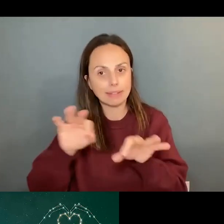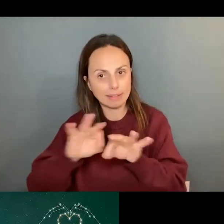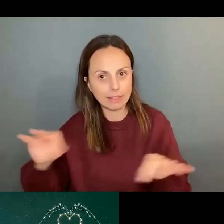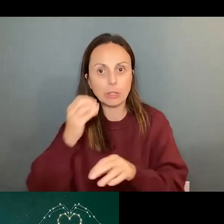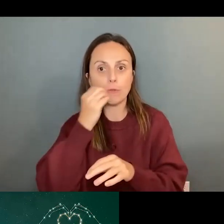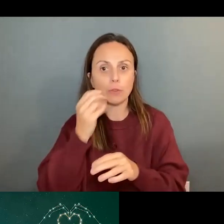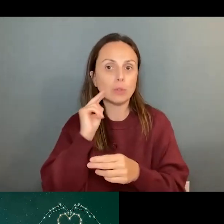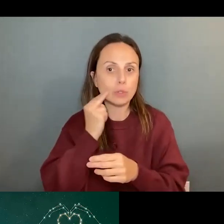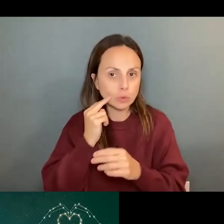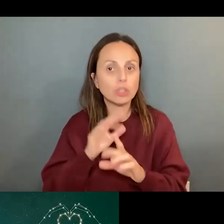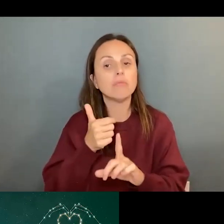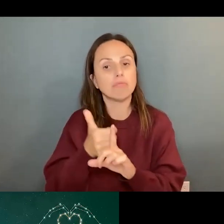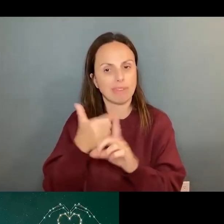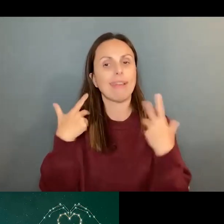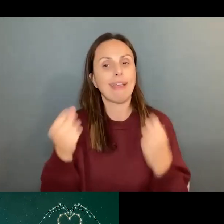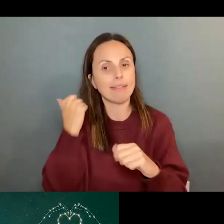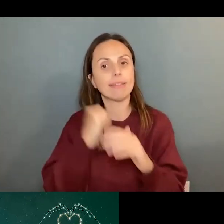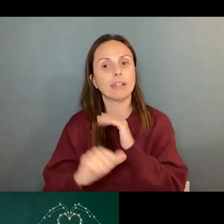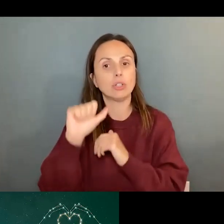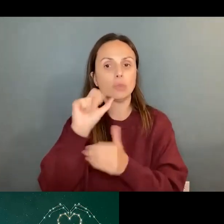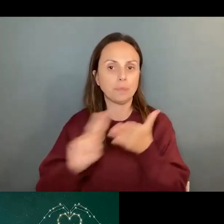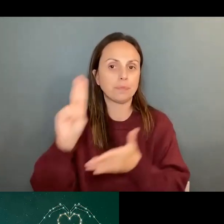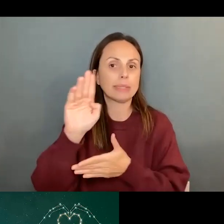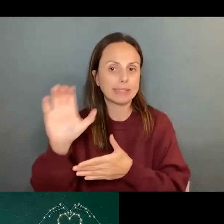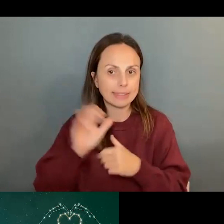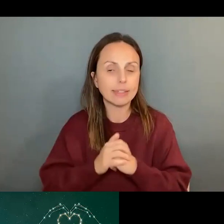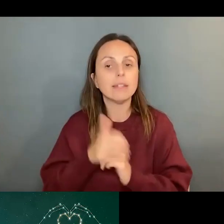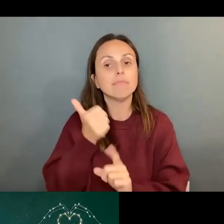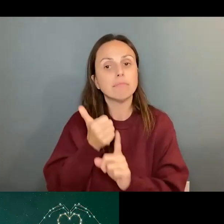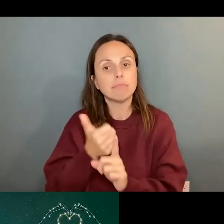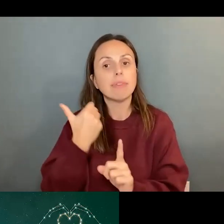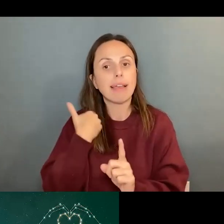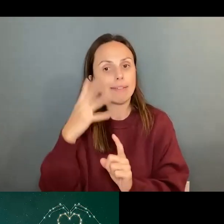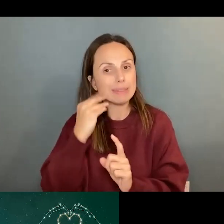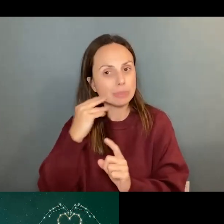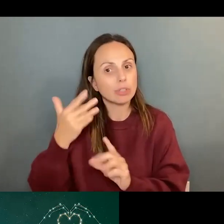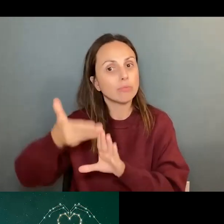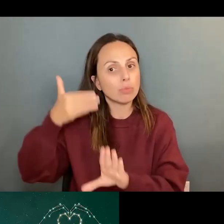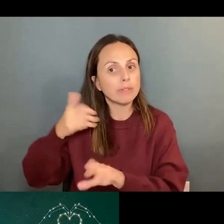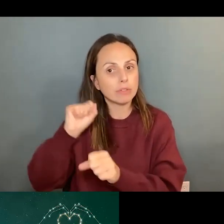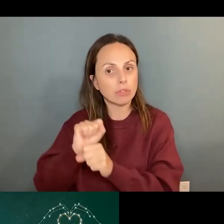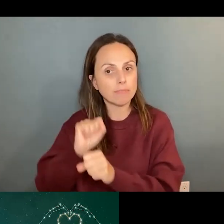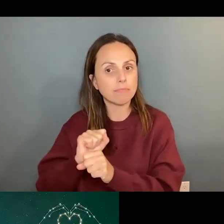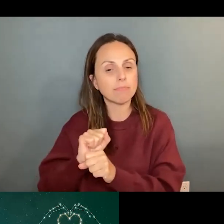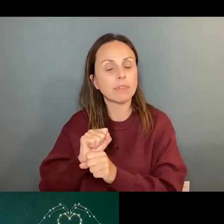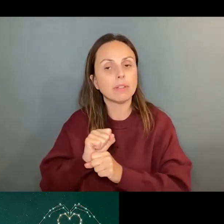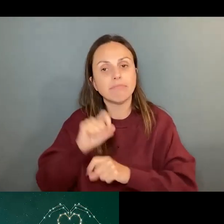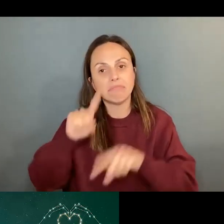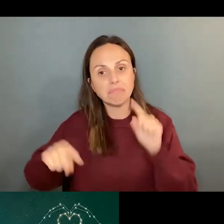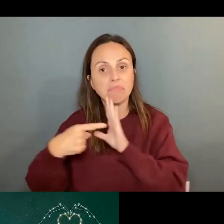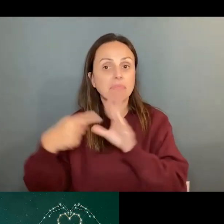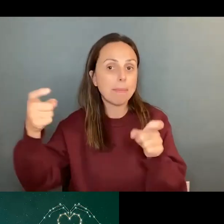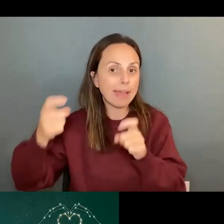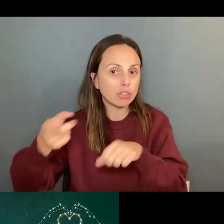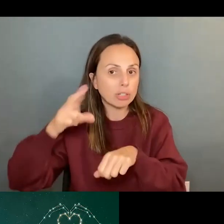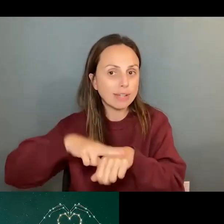Food, Nutrition, and Health from the University of BC. She has experience in her previous positions ranging from managing